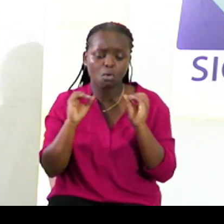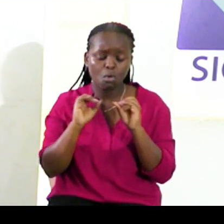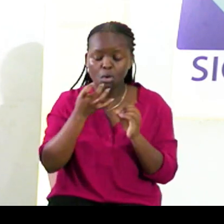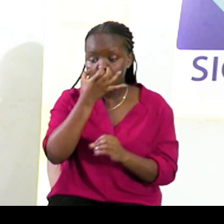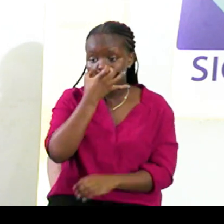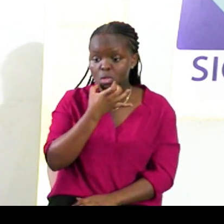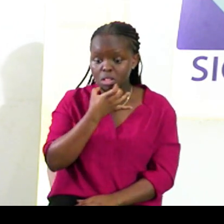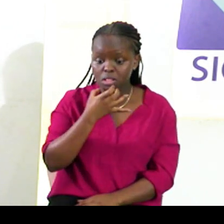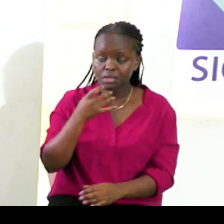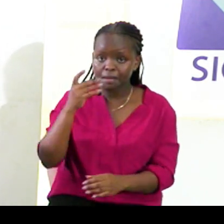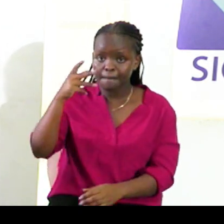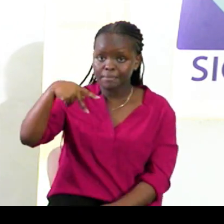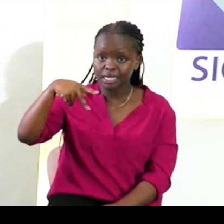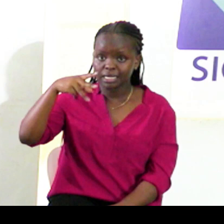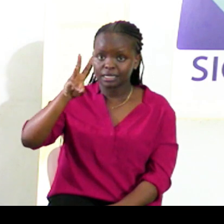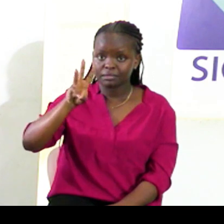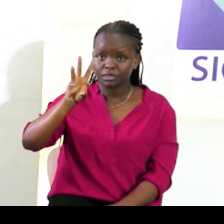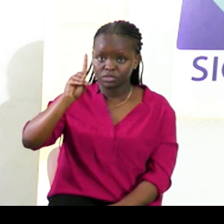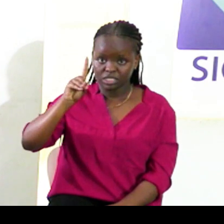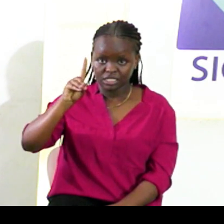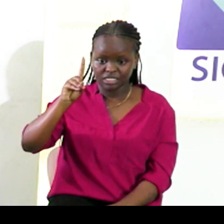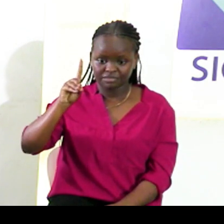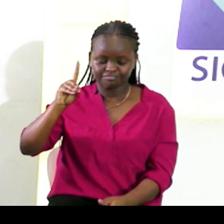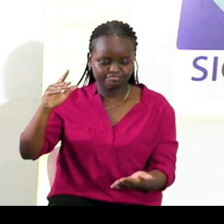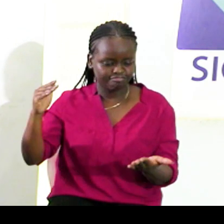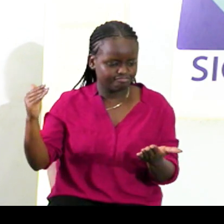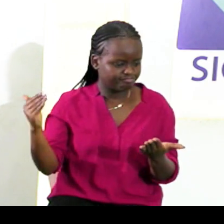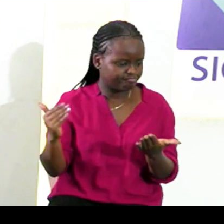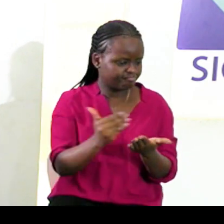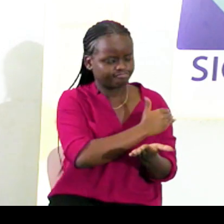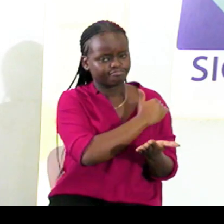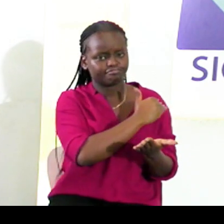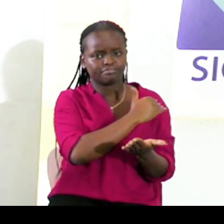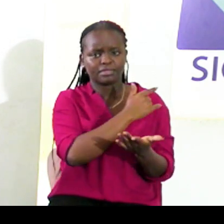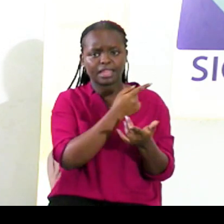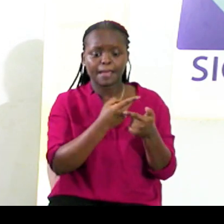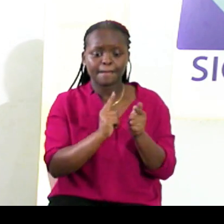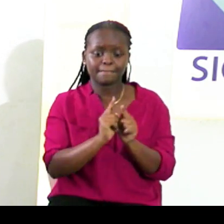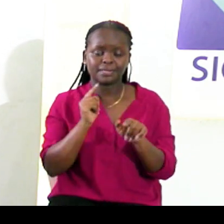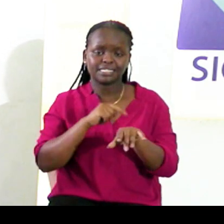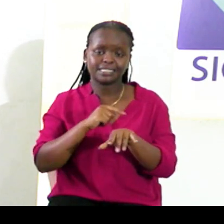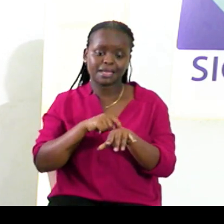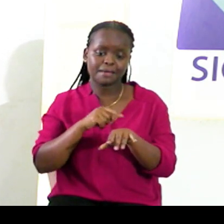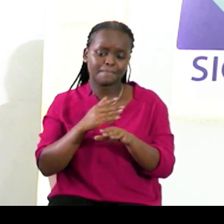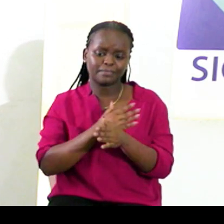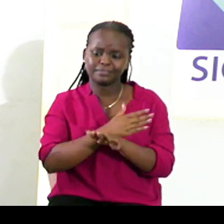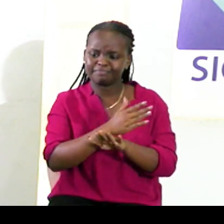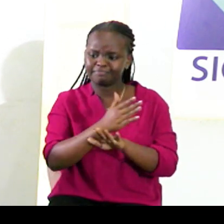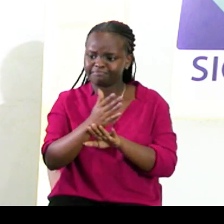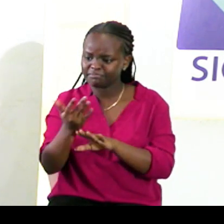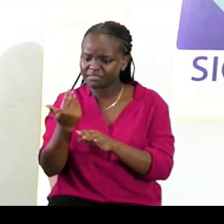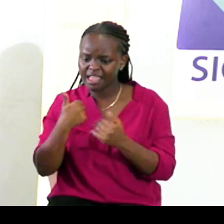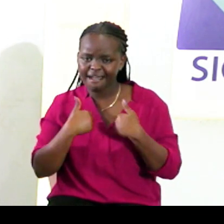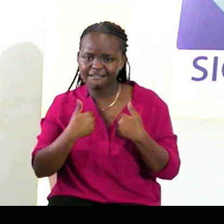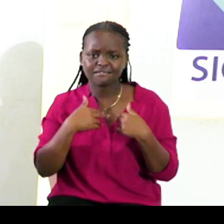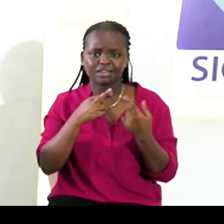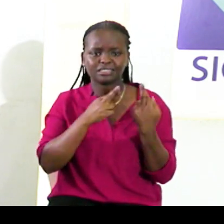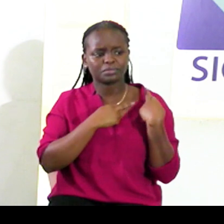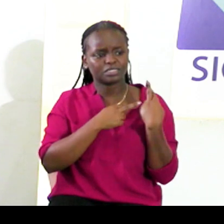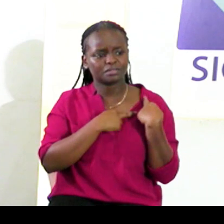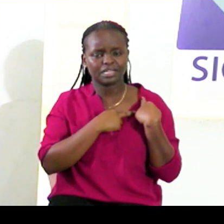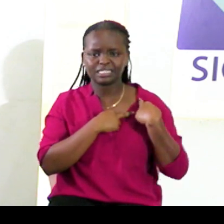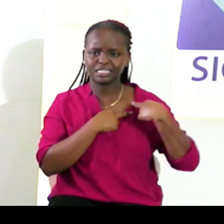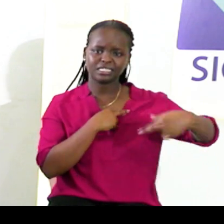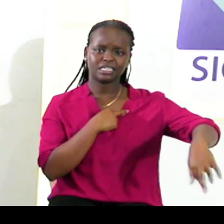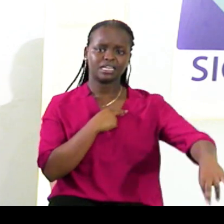living with a disability, they are locked out, and yet their time is going, they have responsibilities, but they